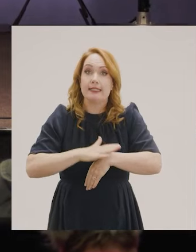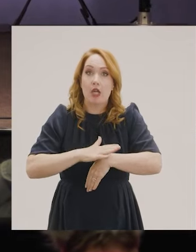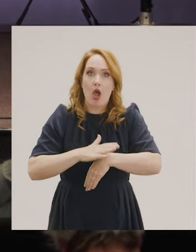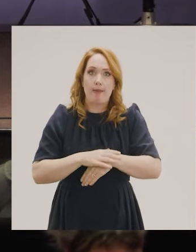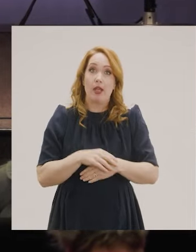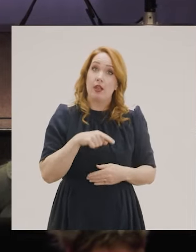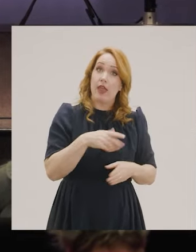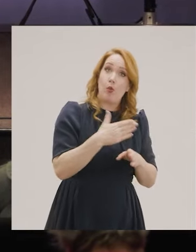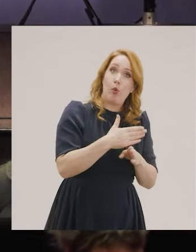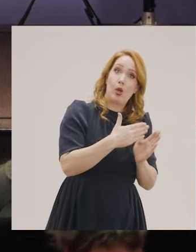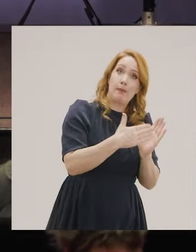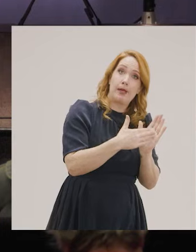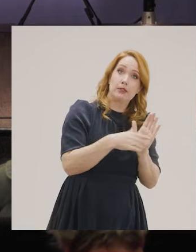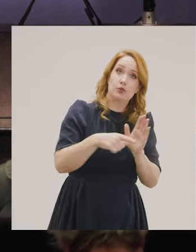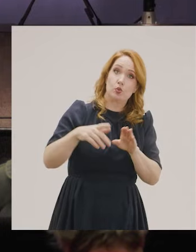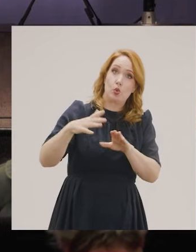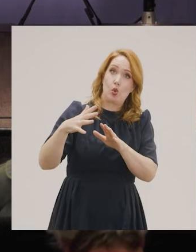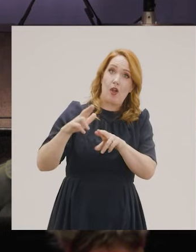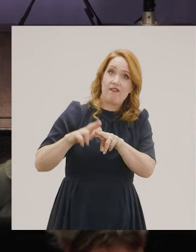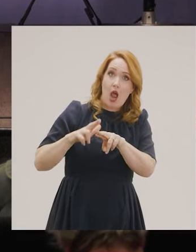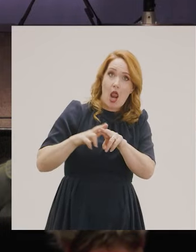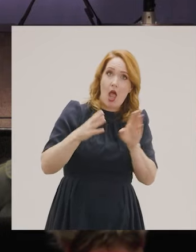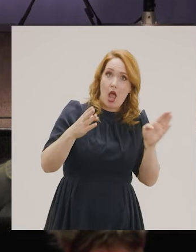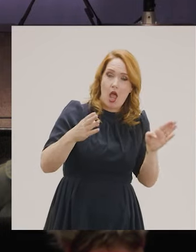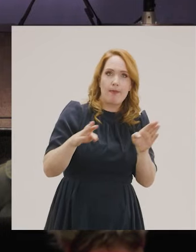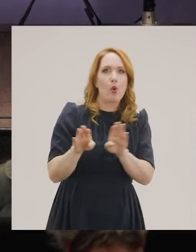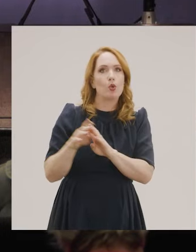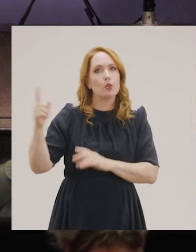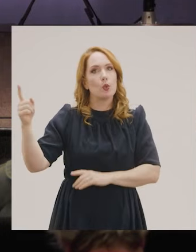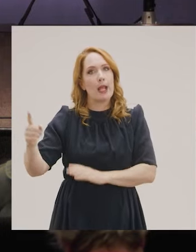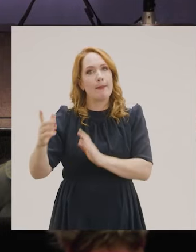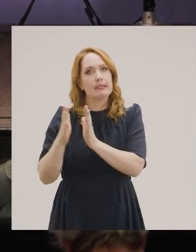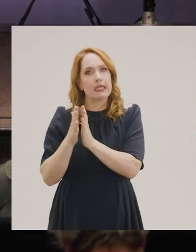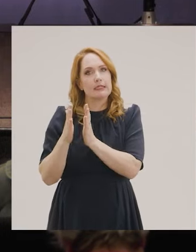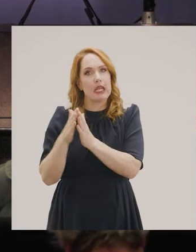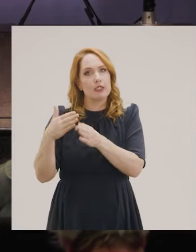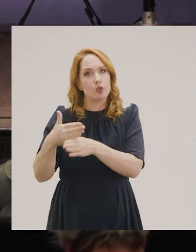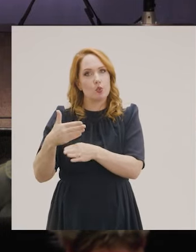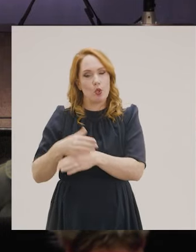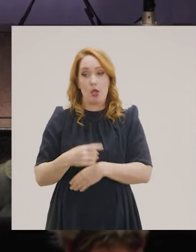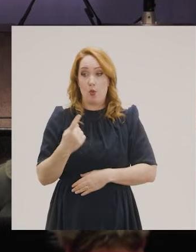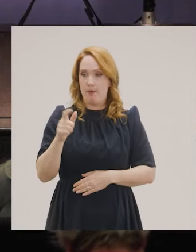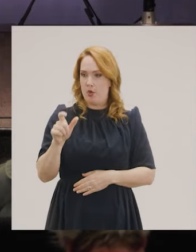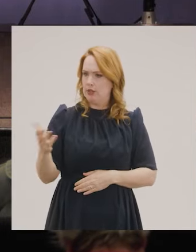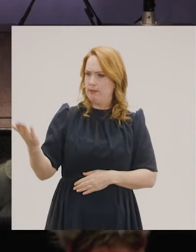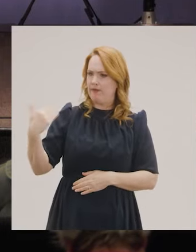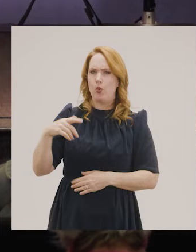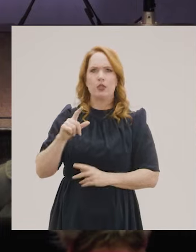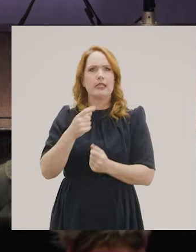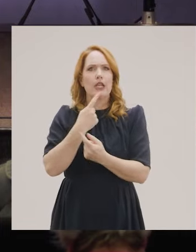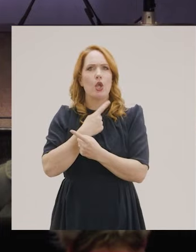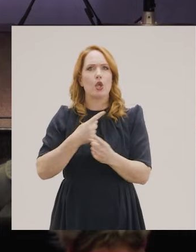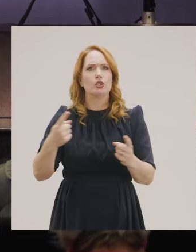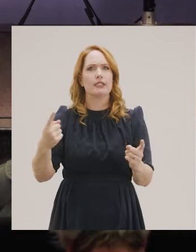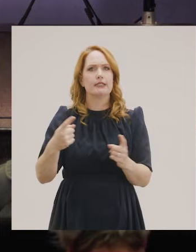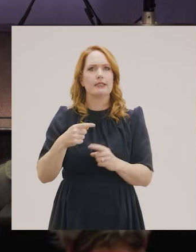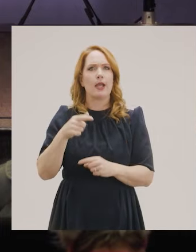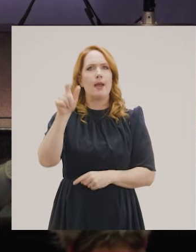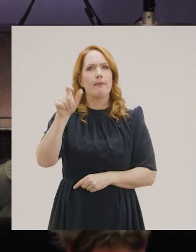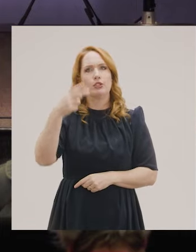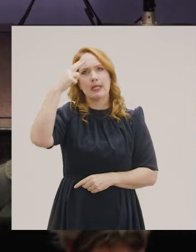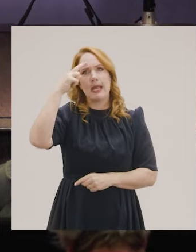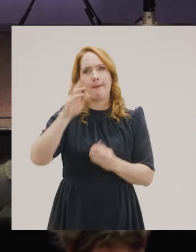as working their 5-day week here, they'll come along and serve on a Sunday as well. And we have one person who was actually up here